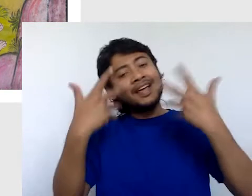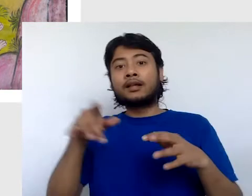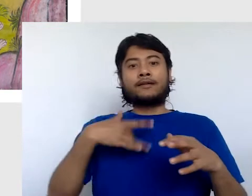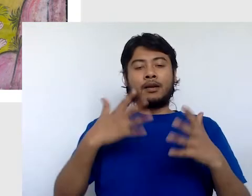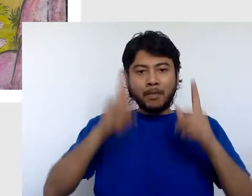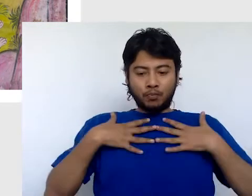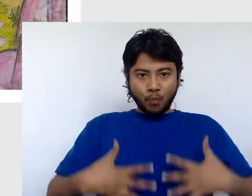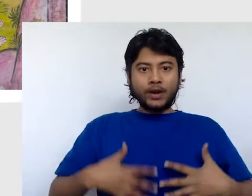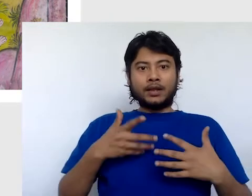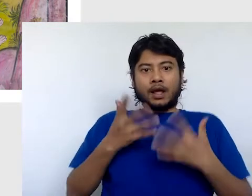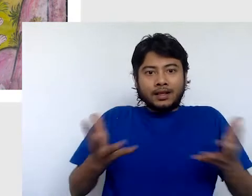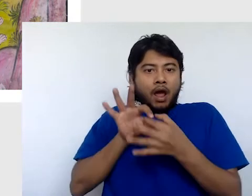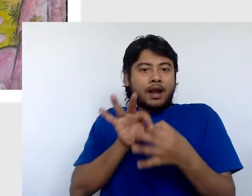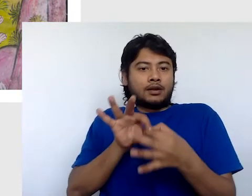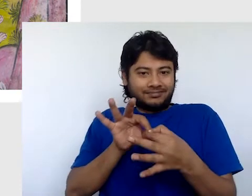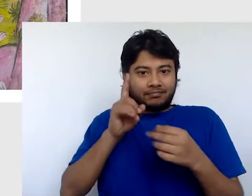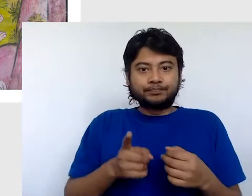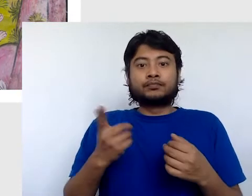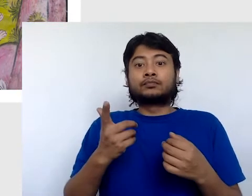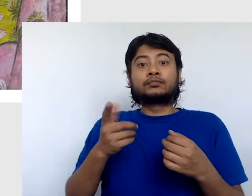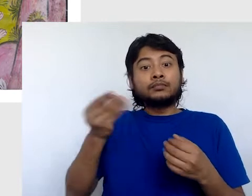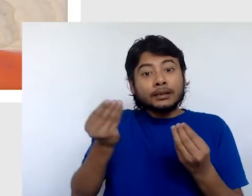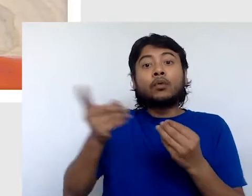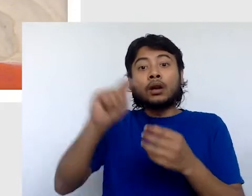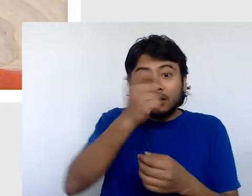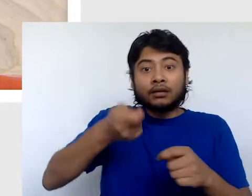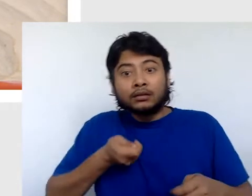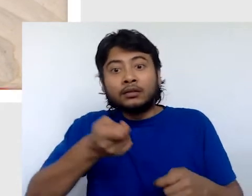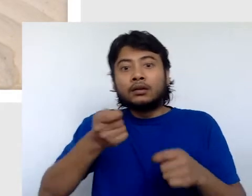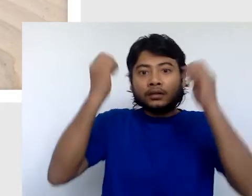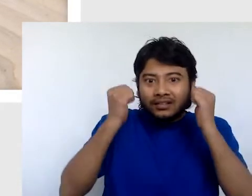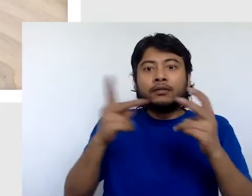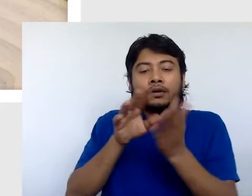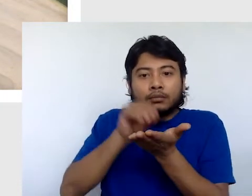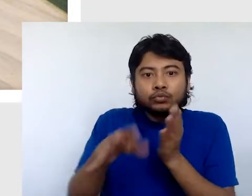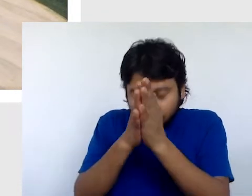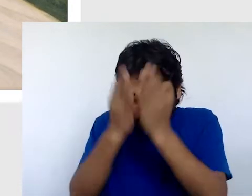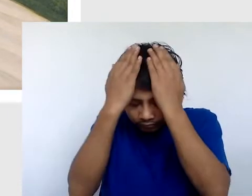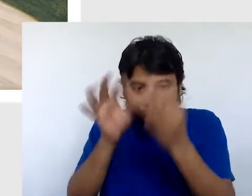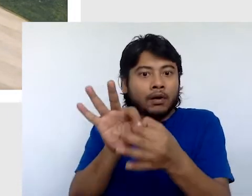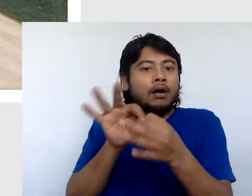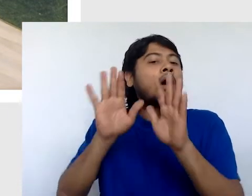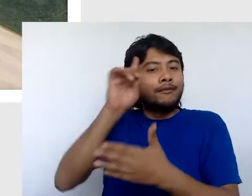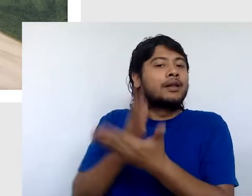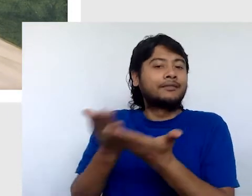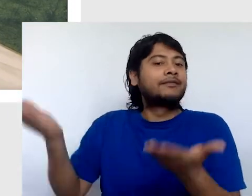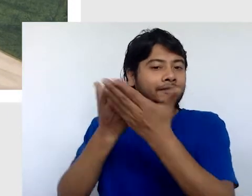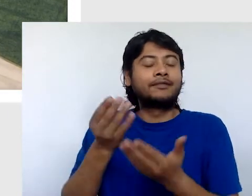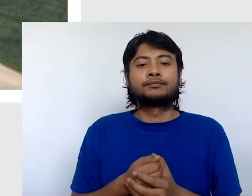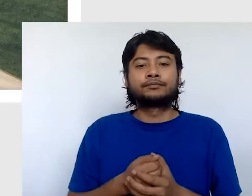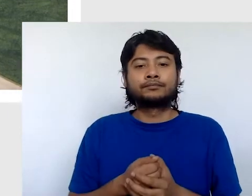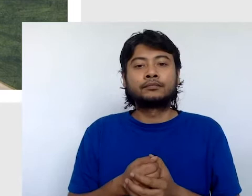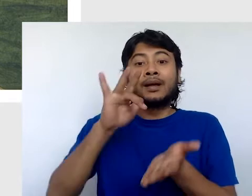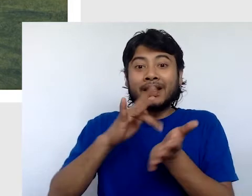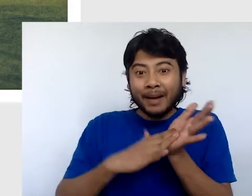They believed weapons to be extensions of their limbs. Swords were therefore revered as objects of great ritual